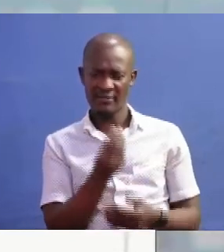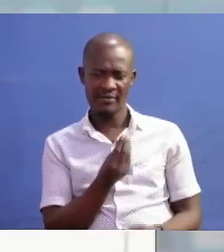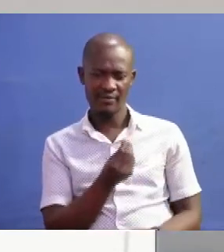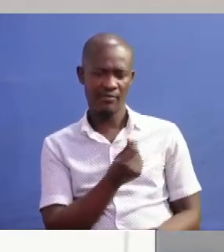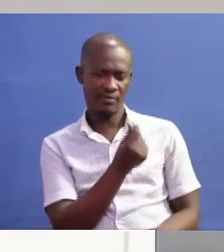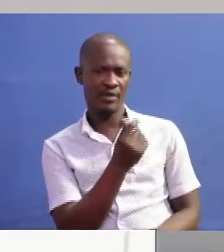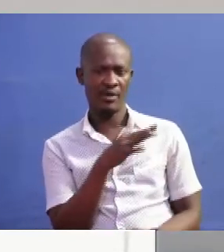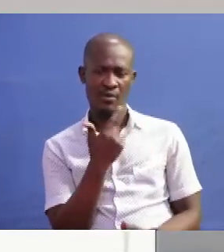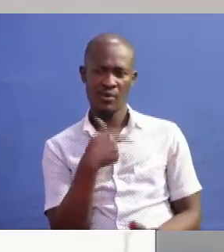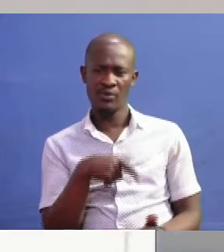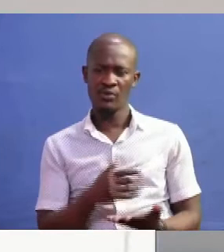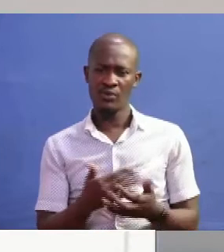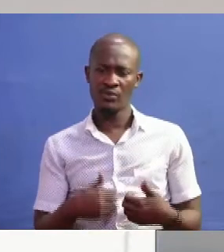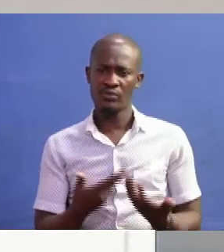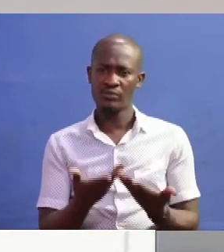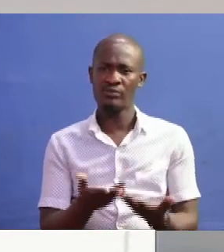recommend?